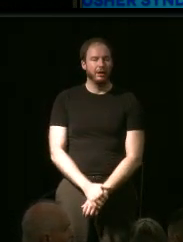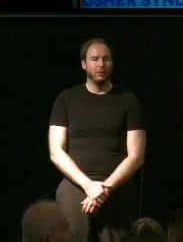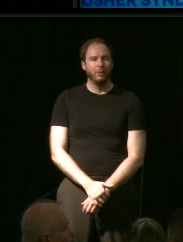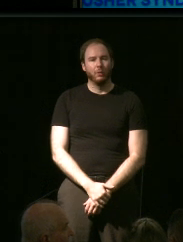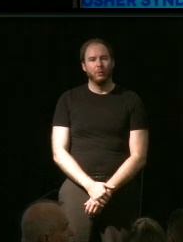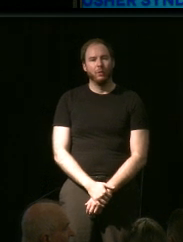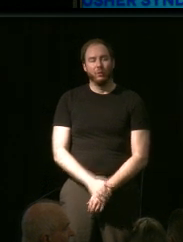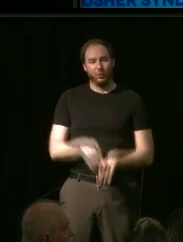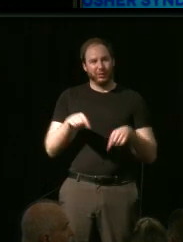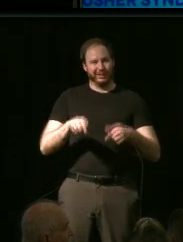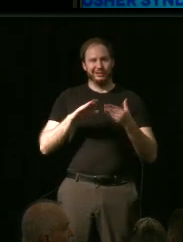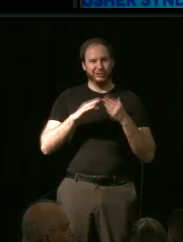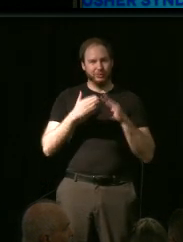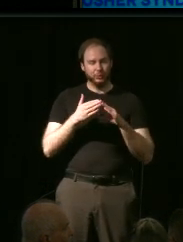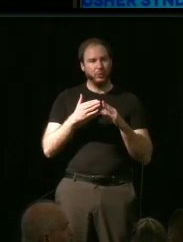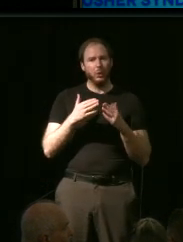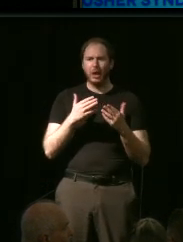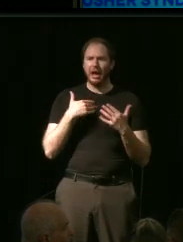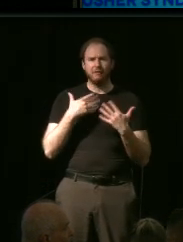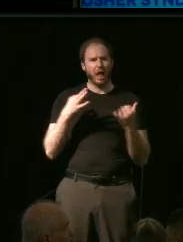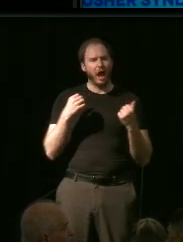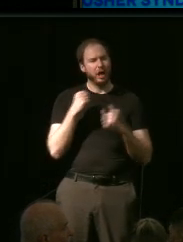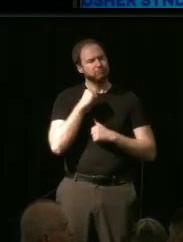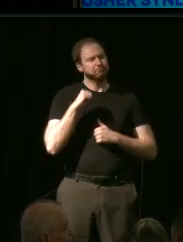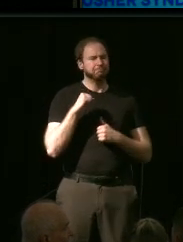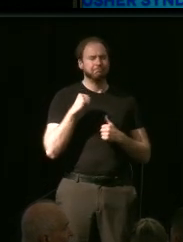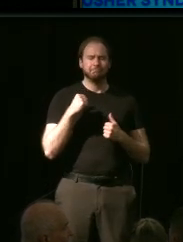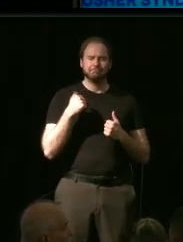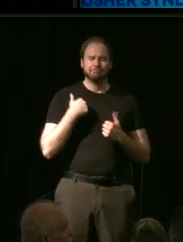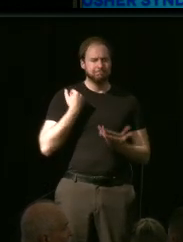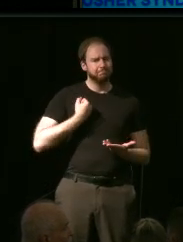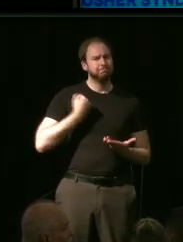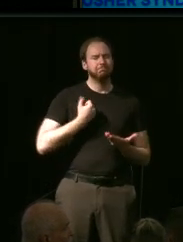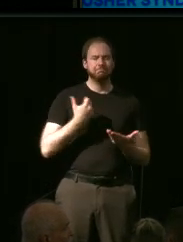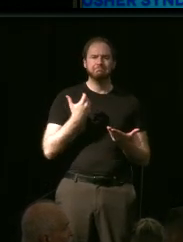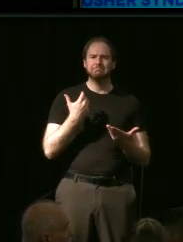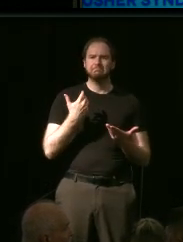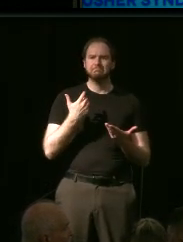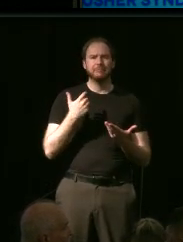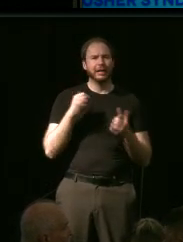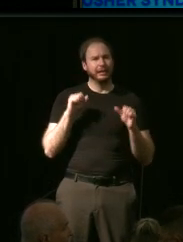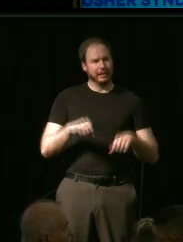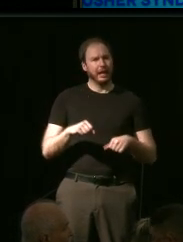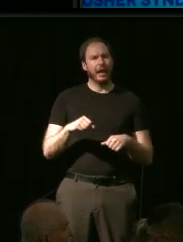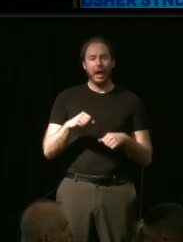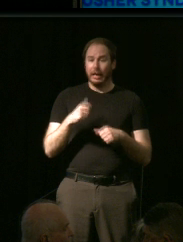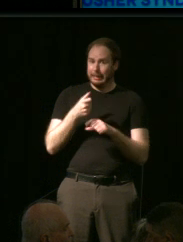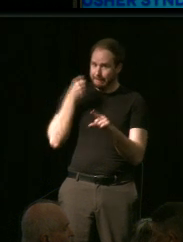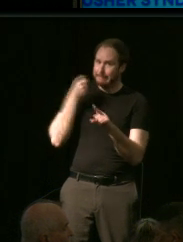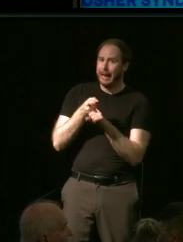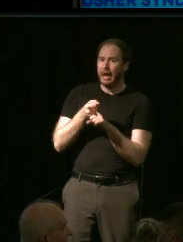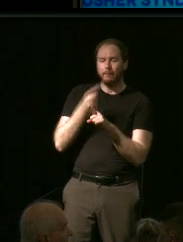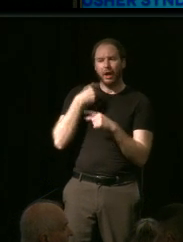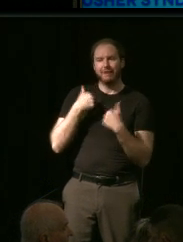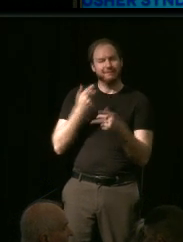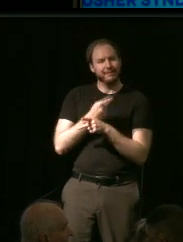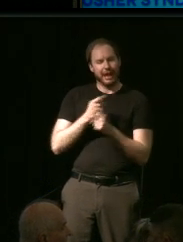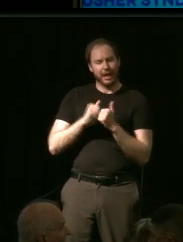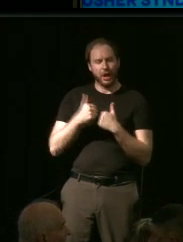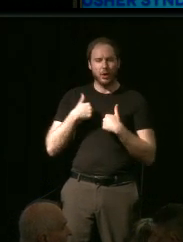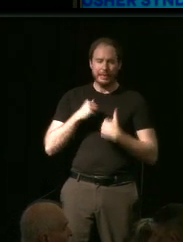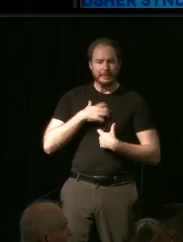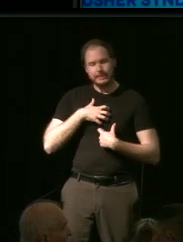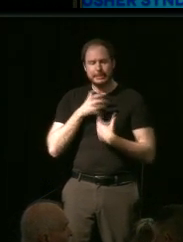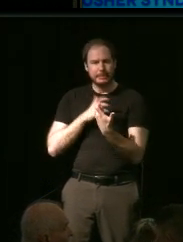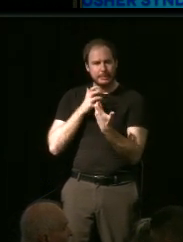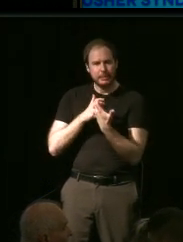this community is a ton of resilience, which we know people who are pretty significantly impacted but have found ways to be independent and